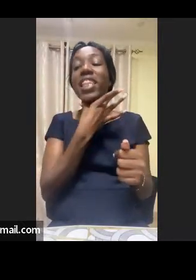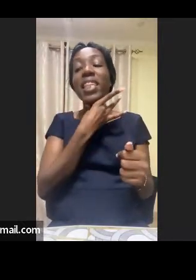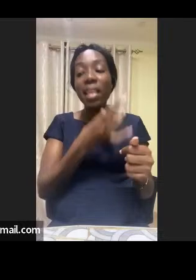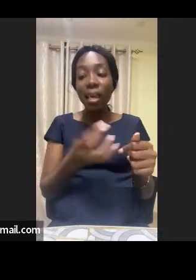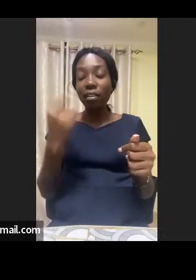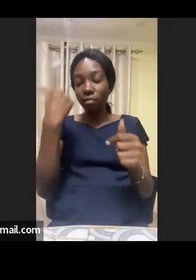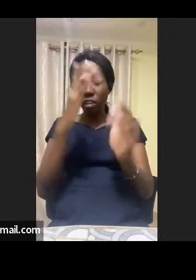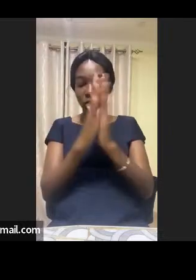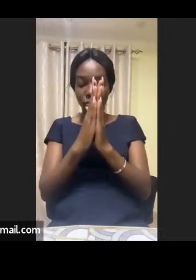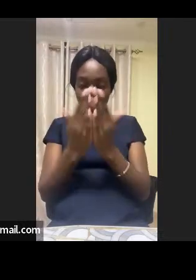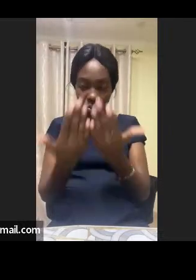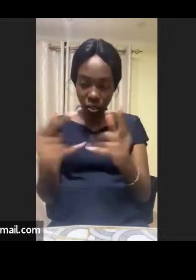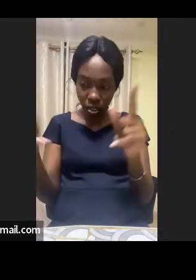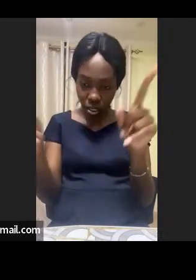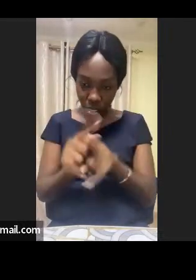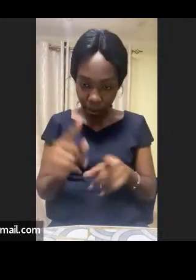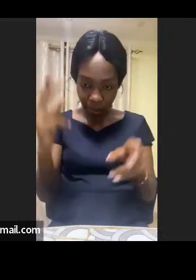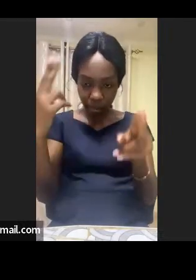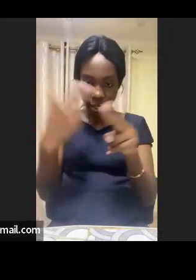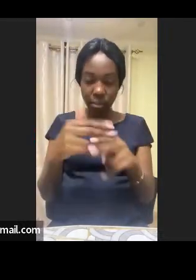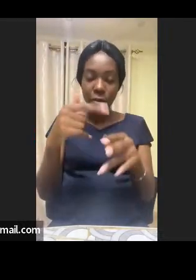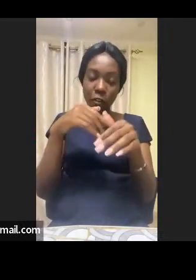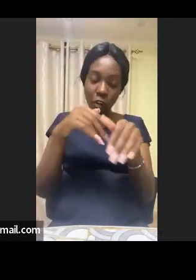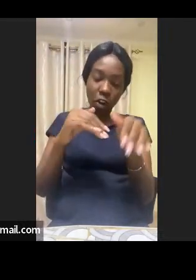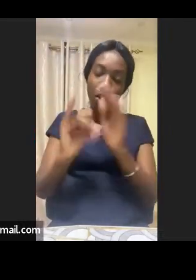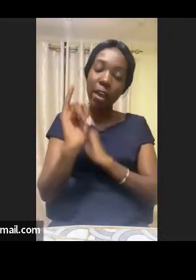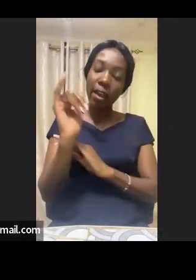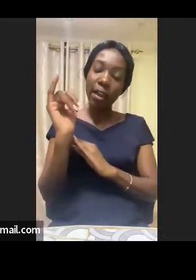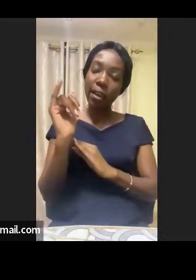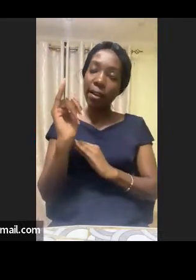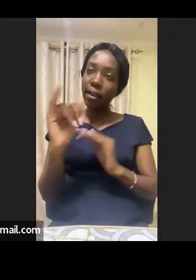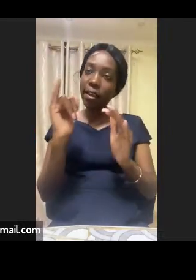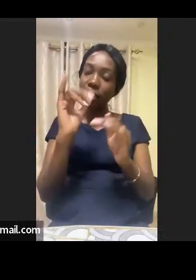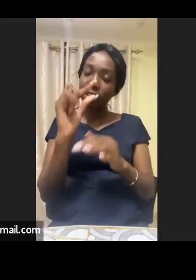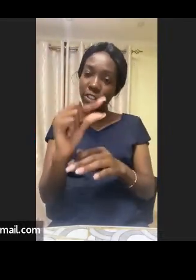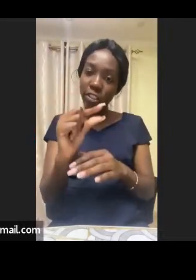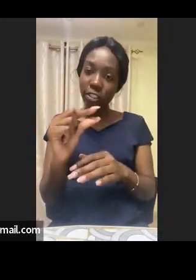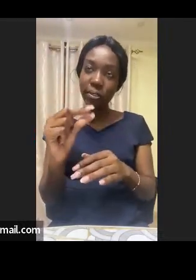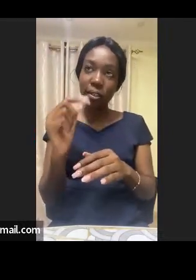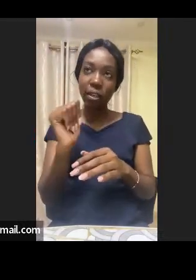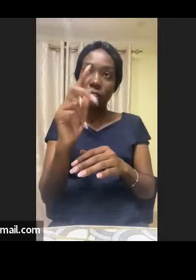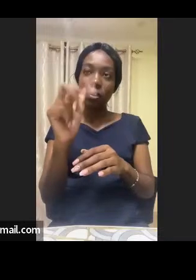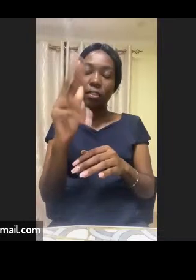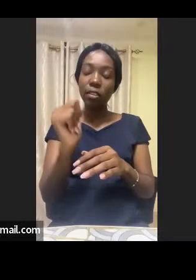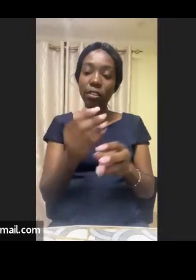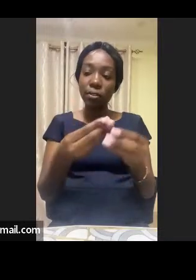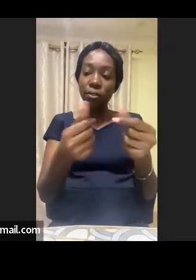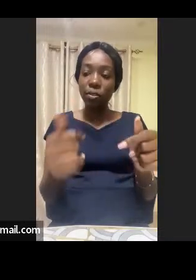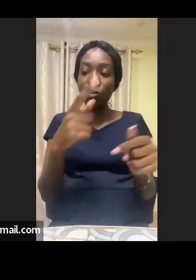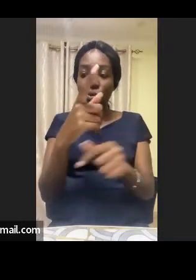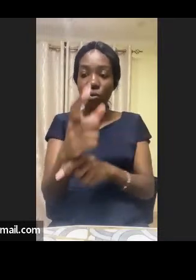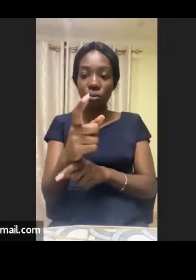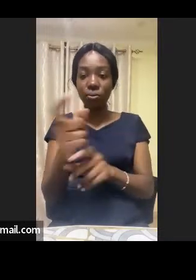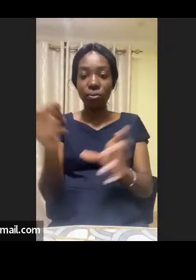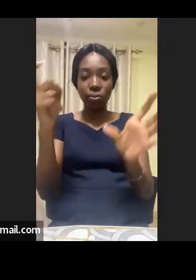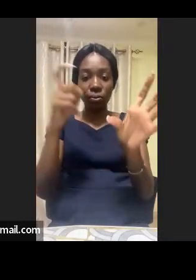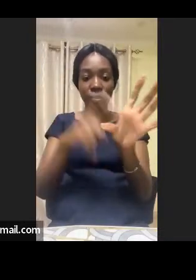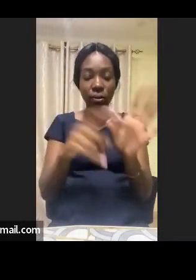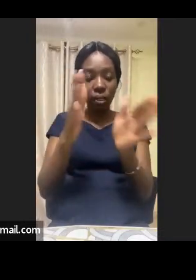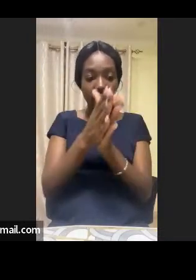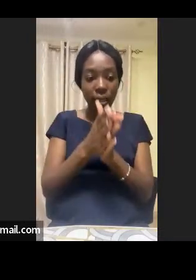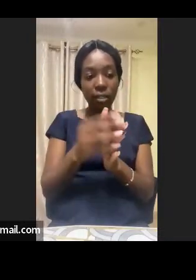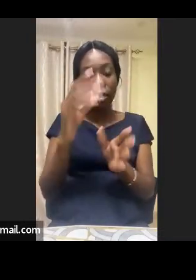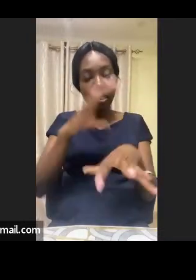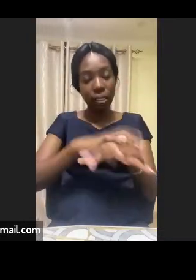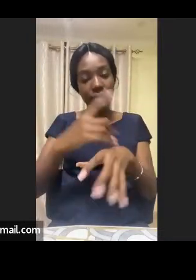Atara Solutions. Follow us on Instagram, Atara Solutions. Subscribe to our YouTube channel. Get It Right with